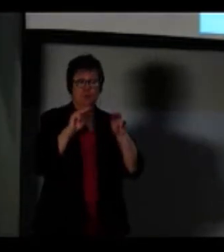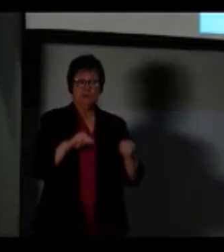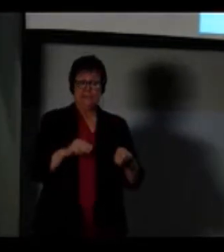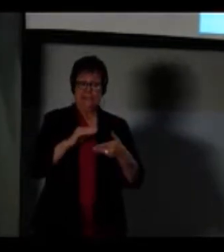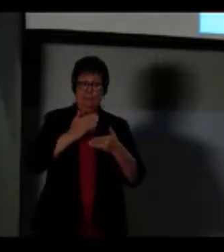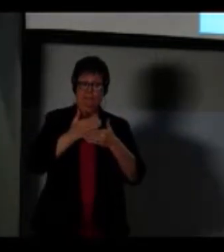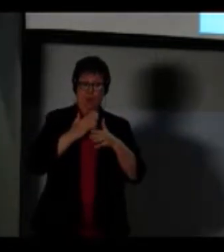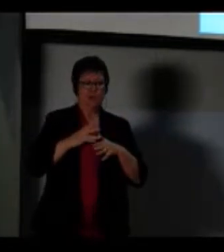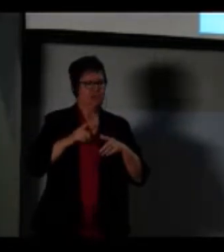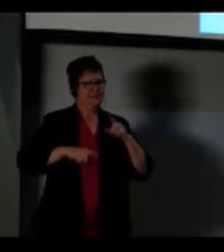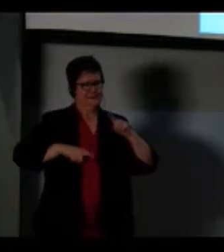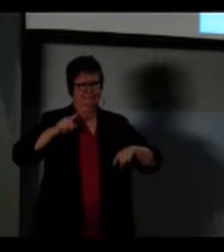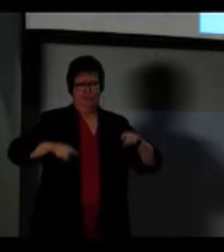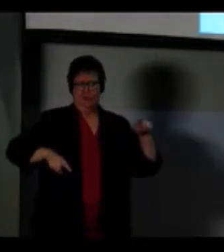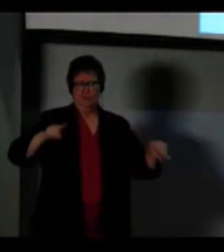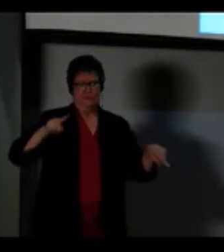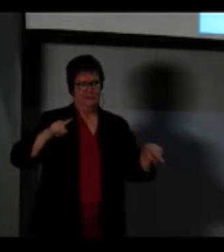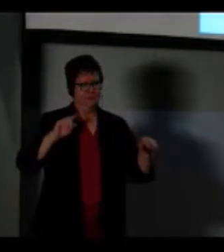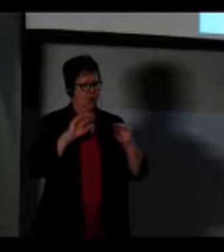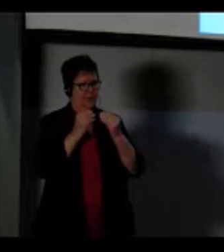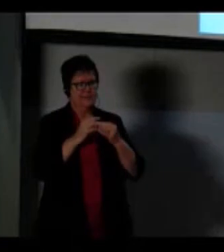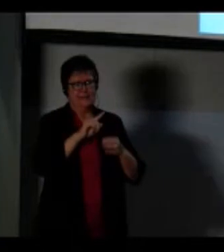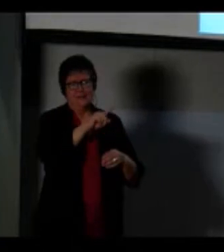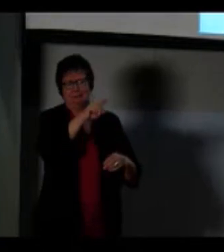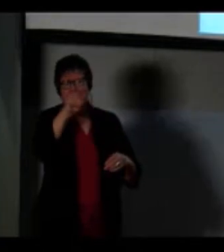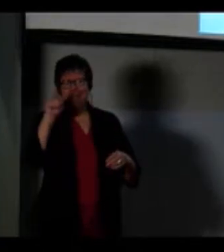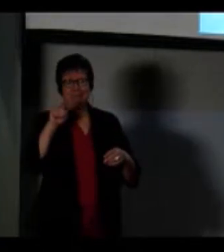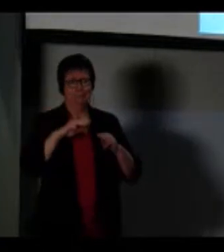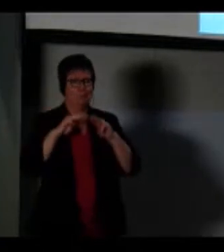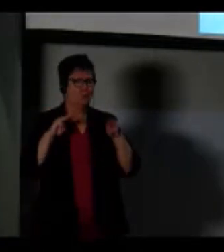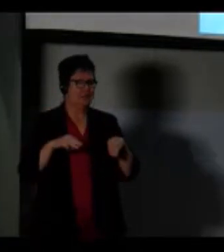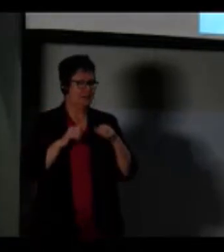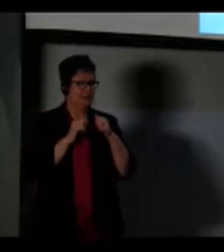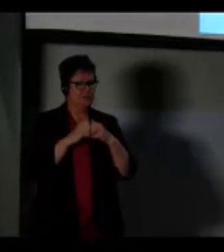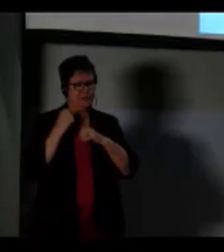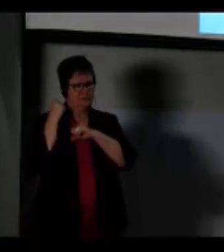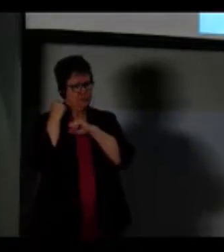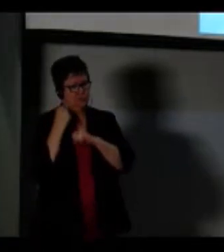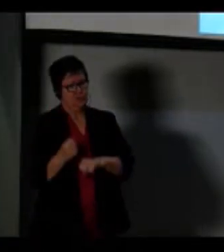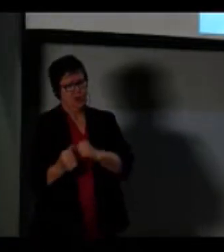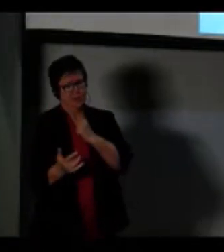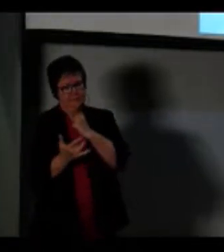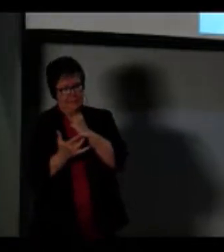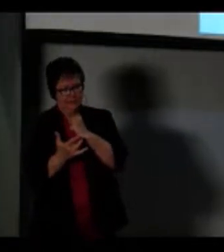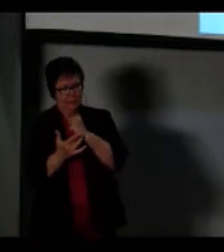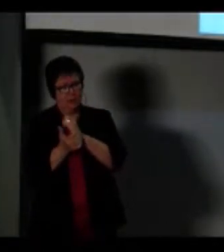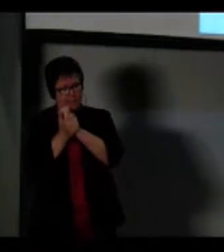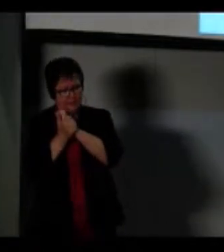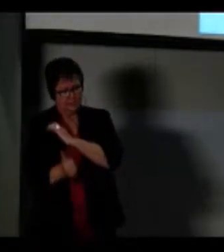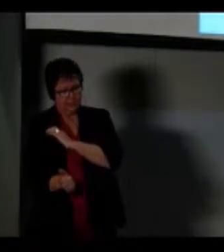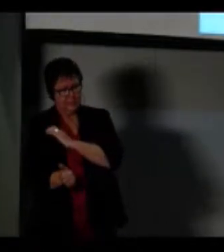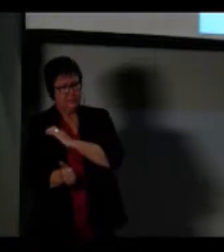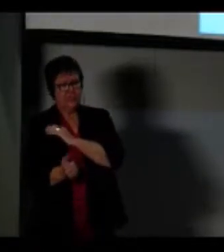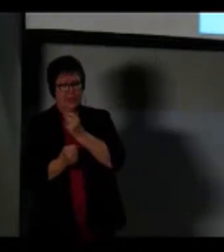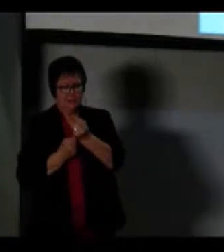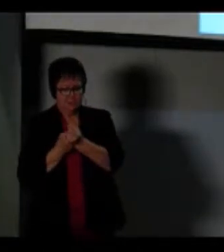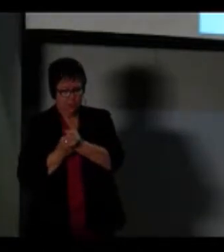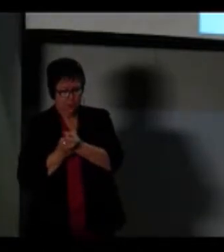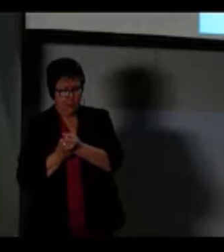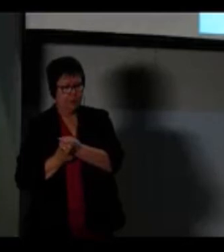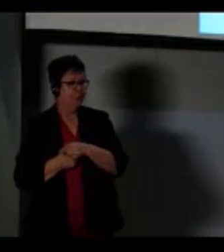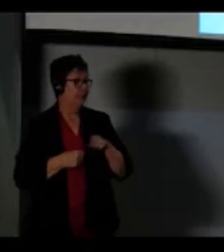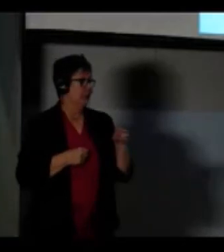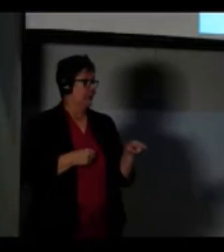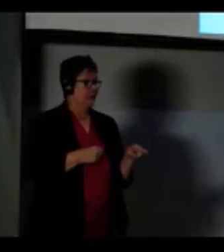a very diverse range of organizations, from museums with very strong technical expertise and support